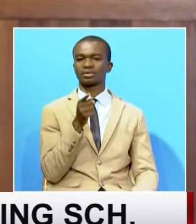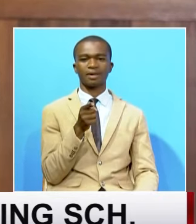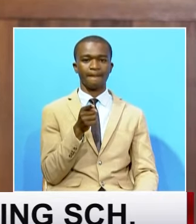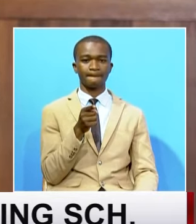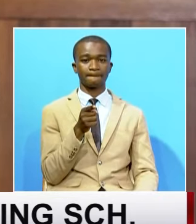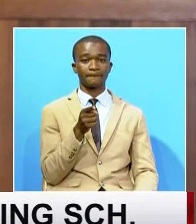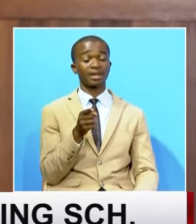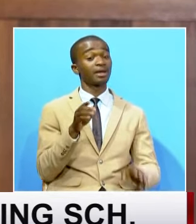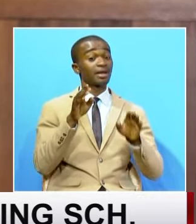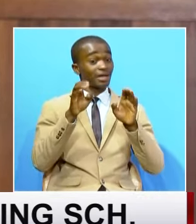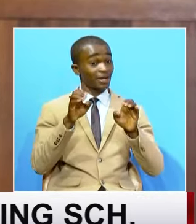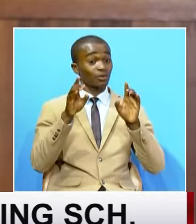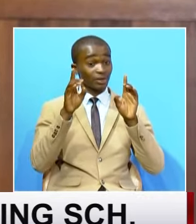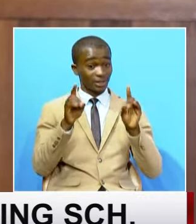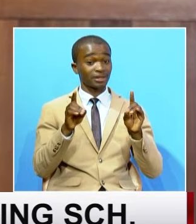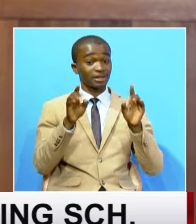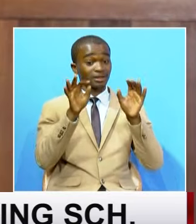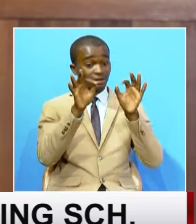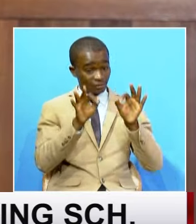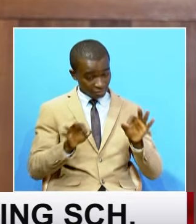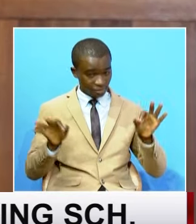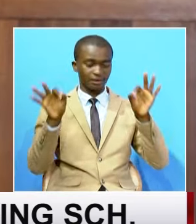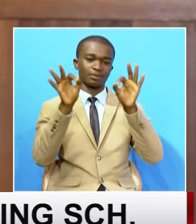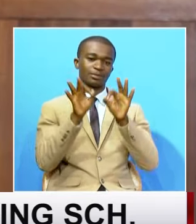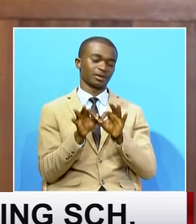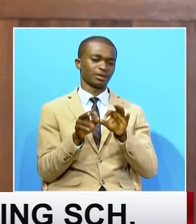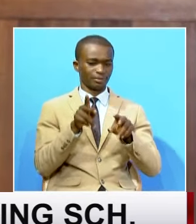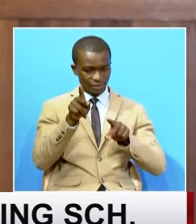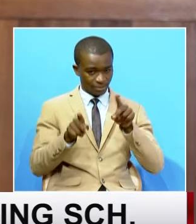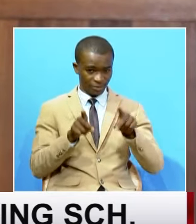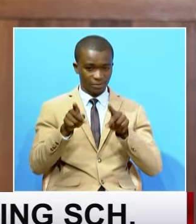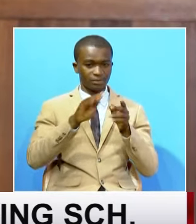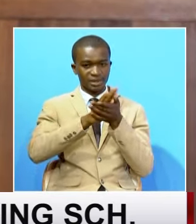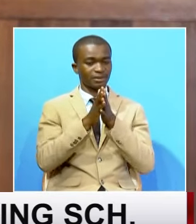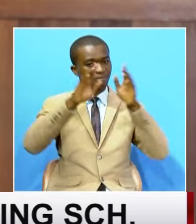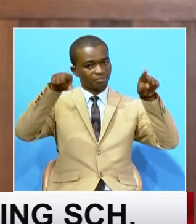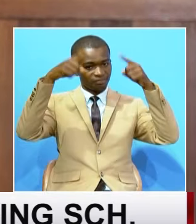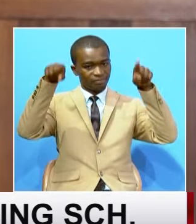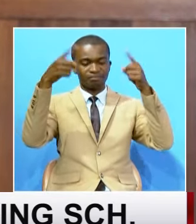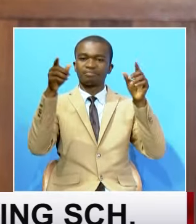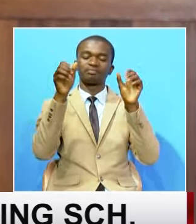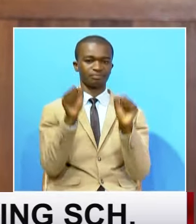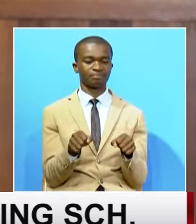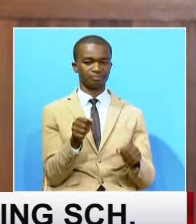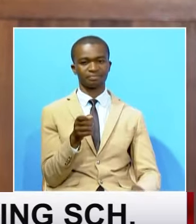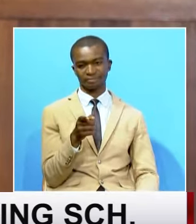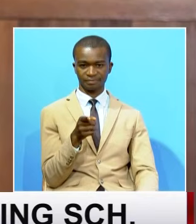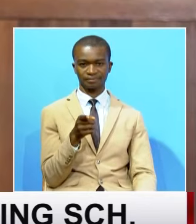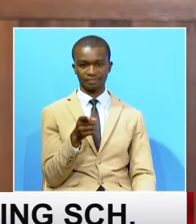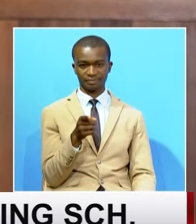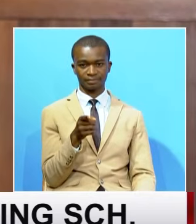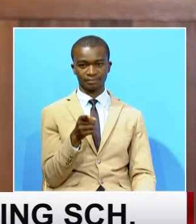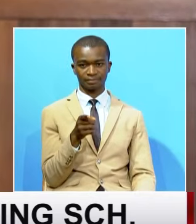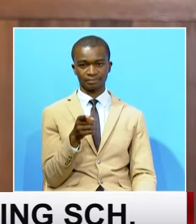education is key and it will help in many decisions that we'll have, because we'll also